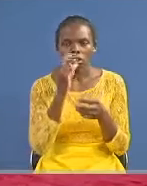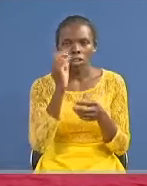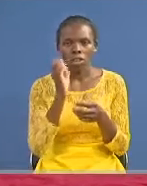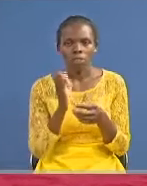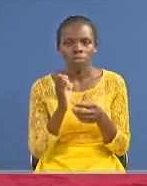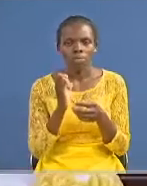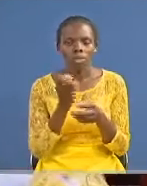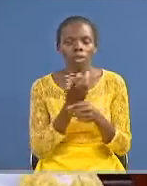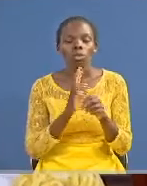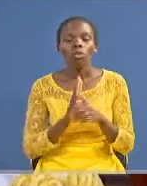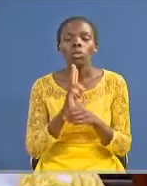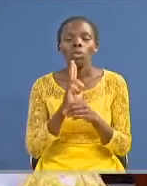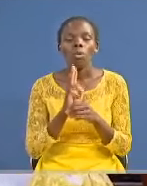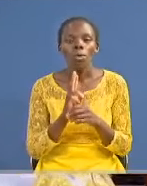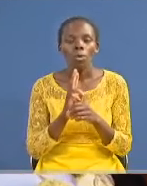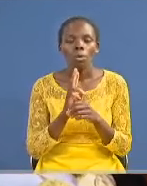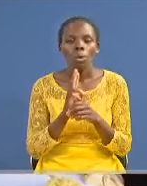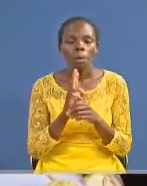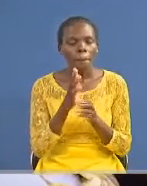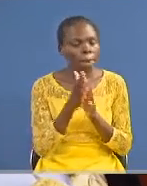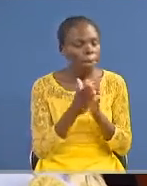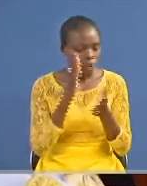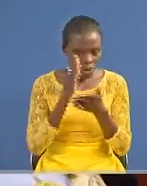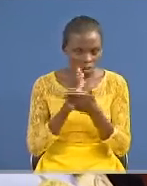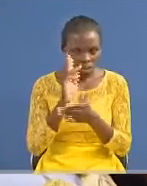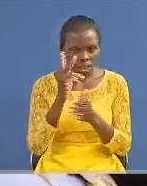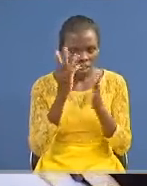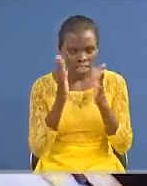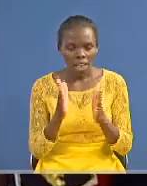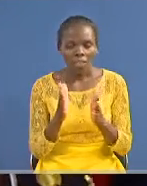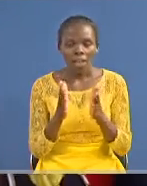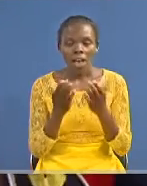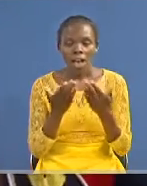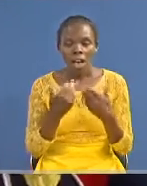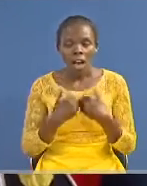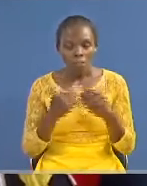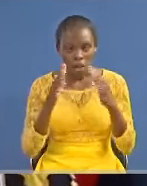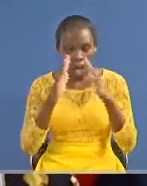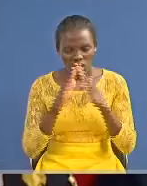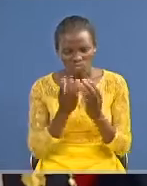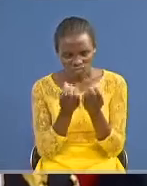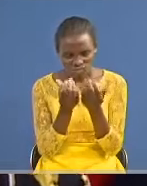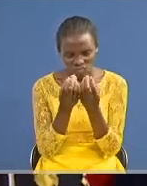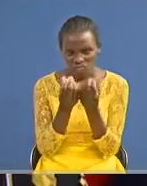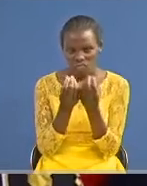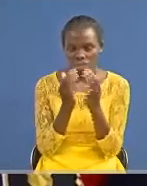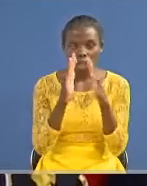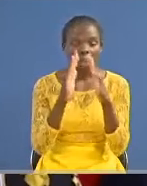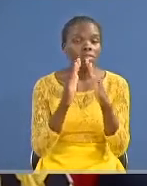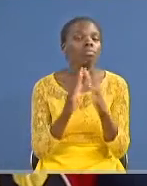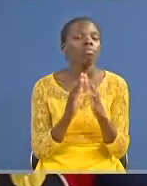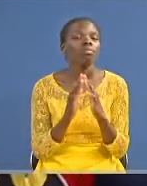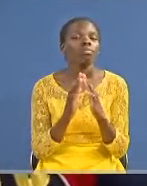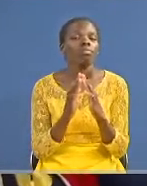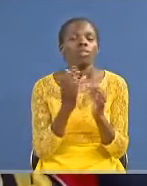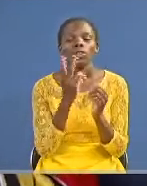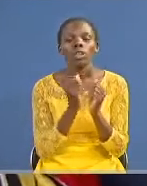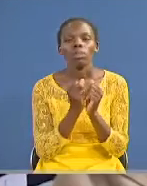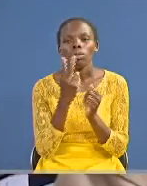hotuba yake, Rais Kenyatta alihakiki mpango wa kuhakikisha Wakenya wanapata nyumba zenye bei nafuu, akisema kuwa mpango mzima utaendelea hadi